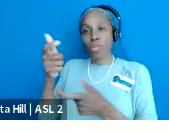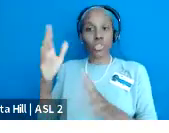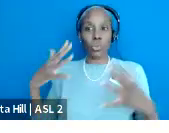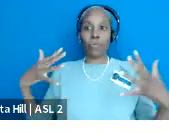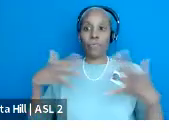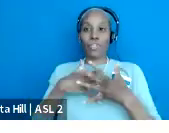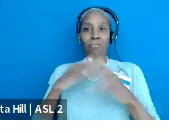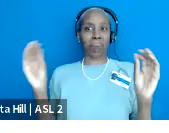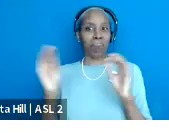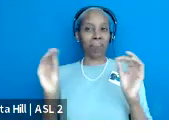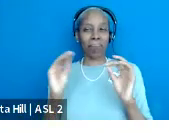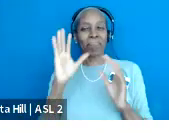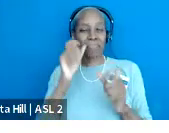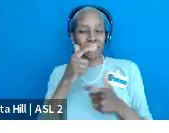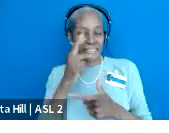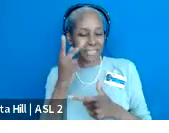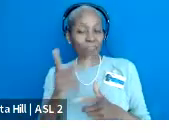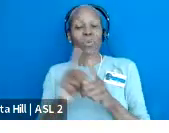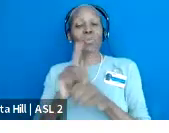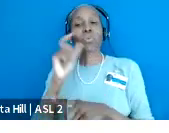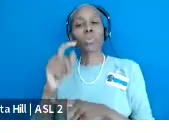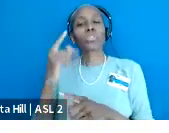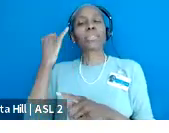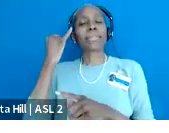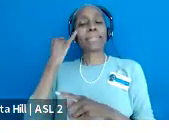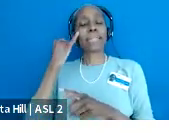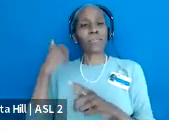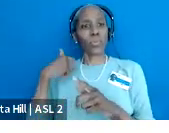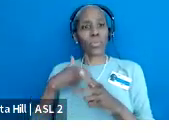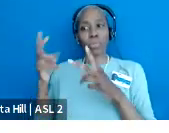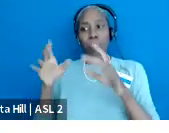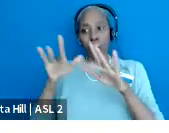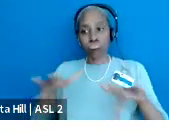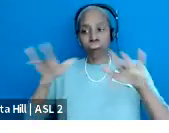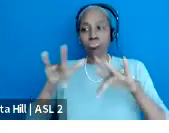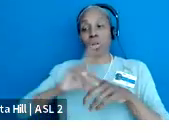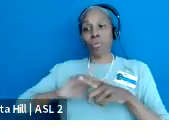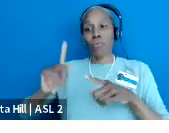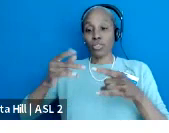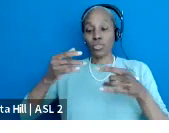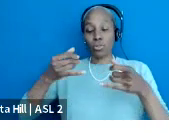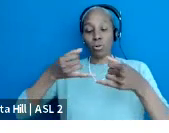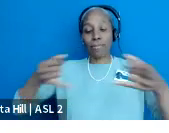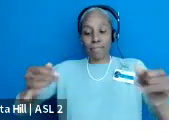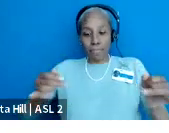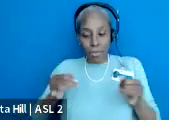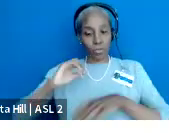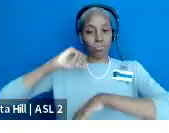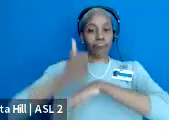not. There was also a question if we could make our recording of our professional boundaries training